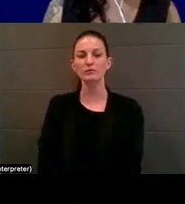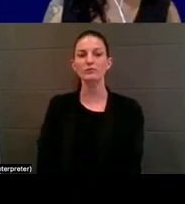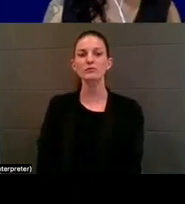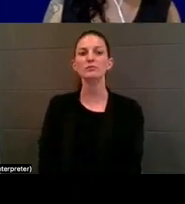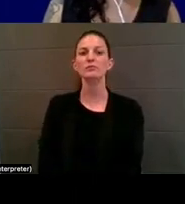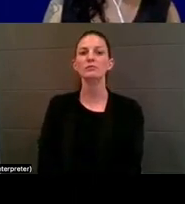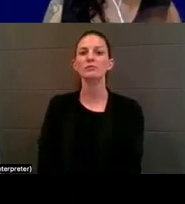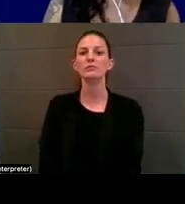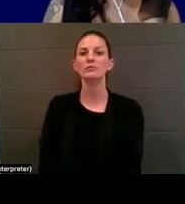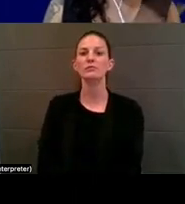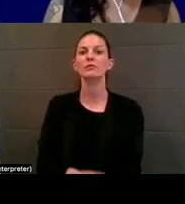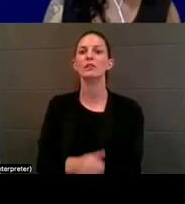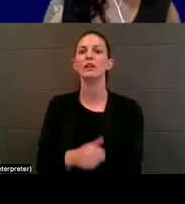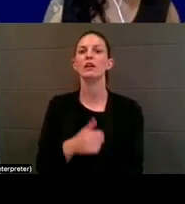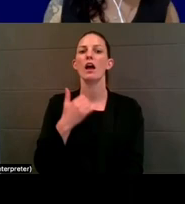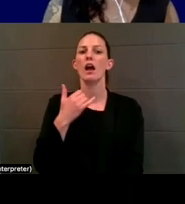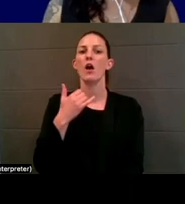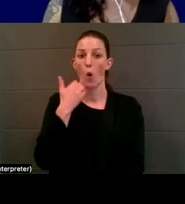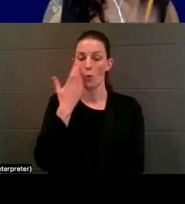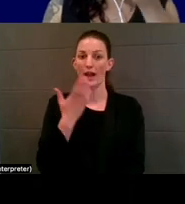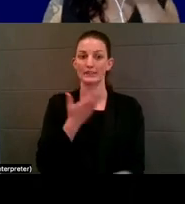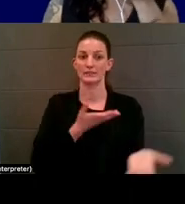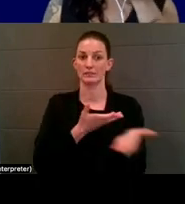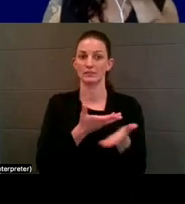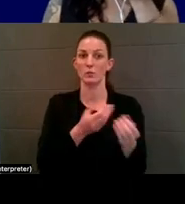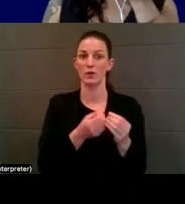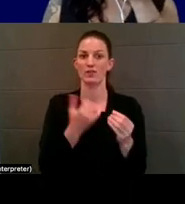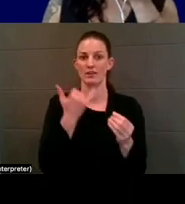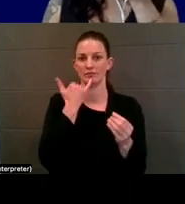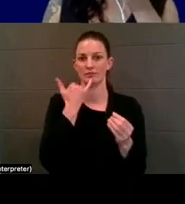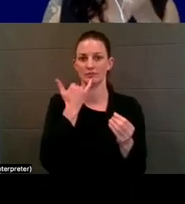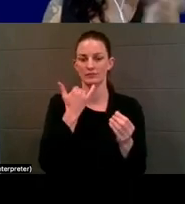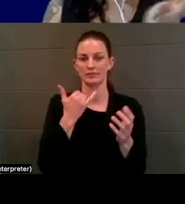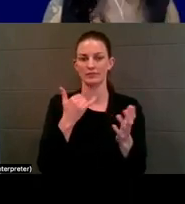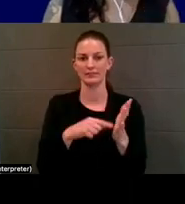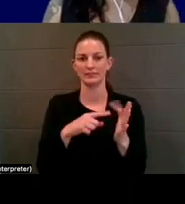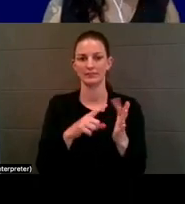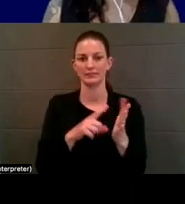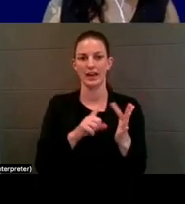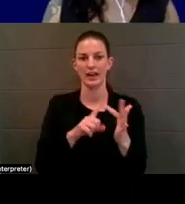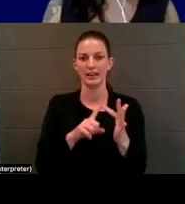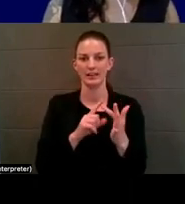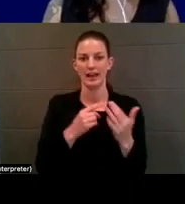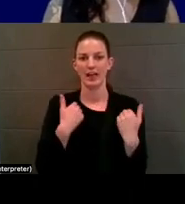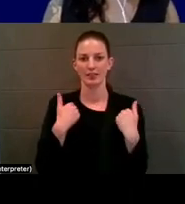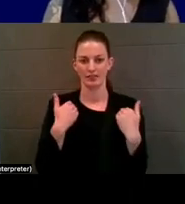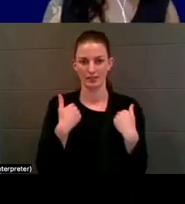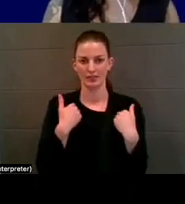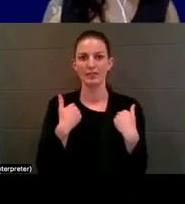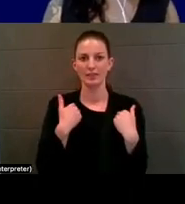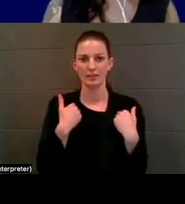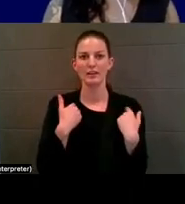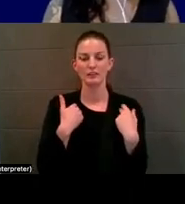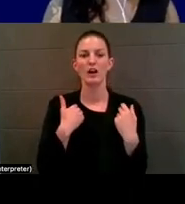via telehealth, so that's why it's in this format that you will see. I won't talk to it, but I'll say something at the end.